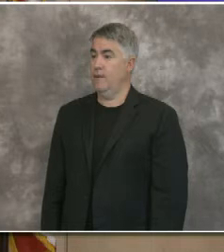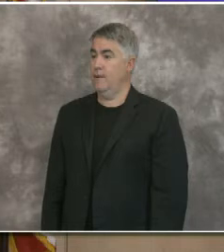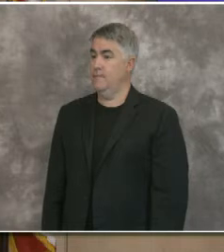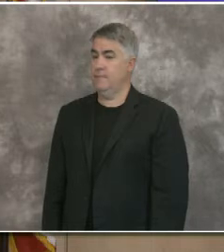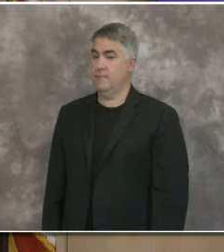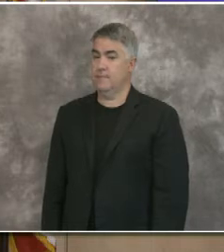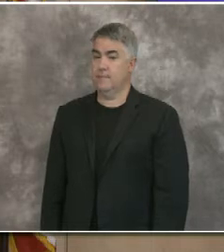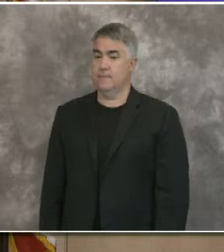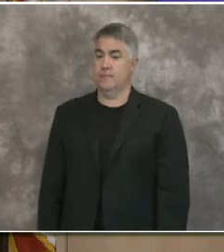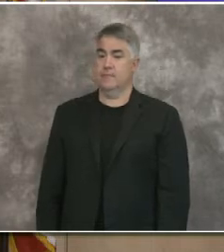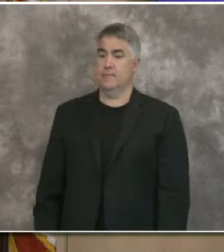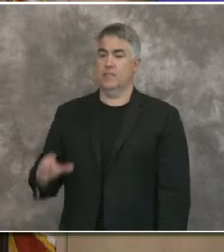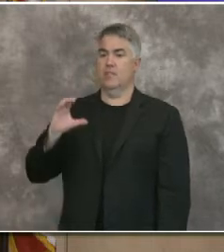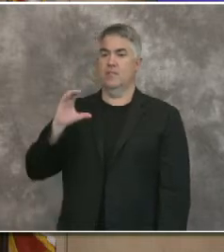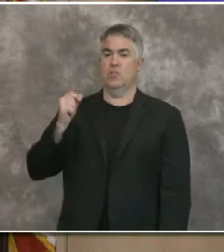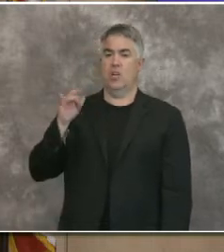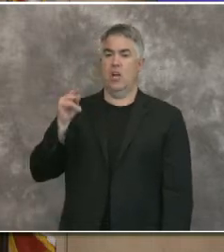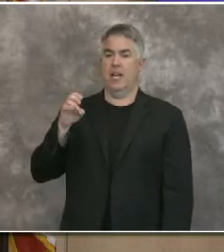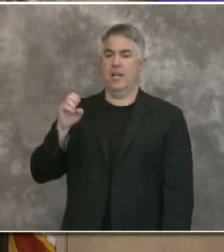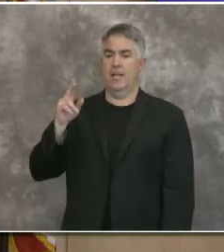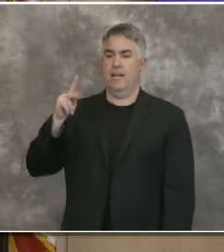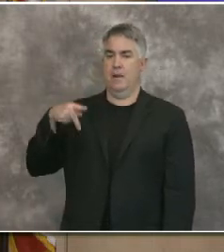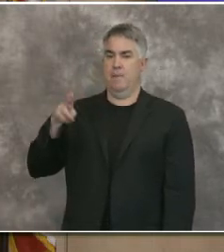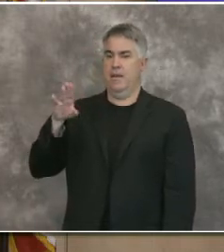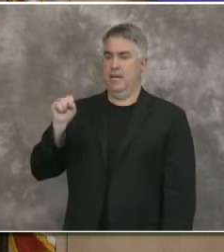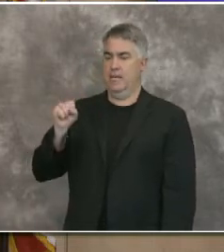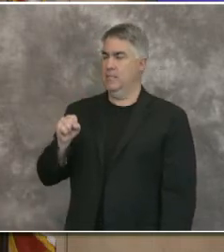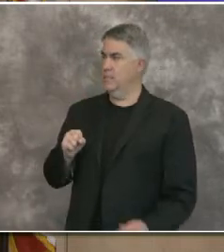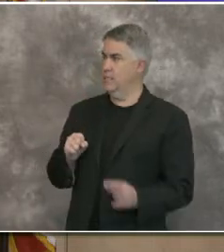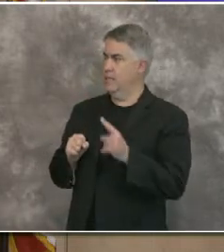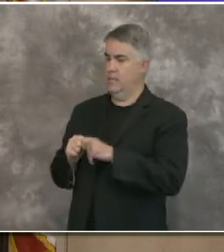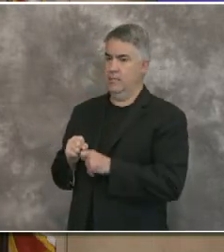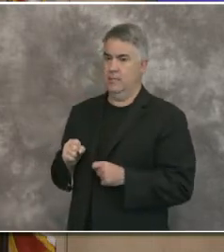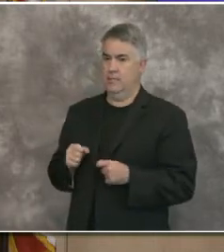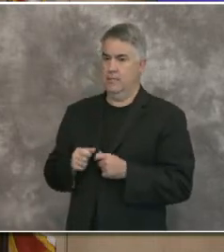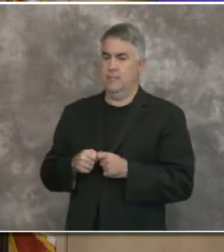Shalina Shatlani with KPBS. Please state your question.